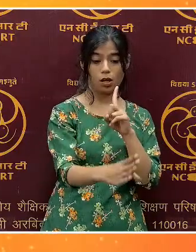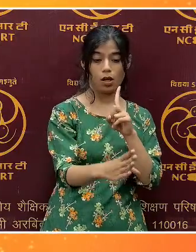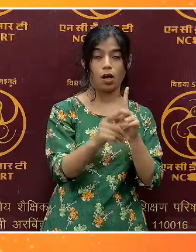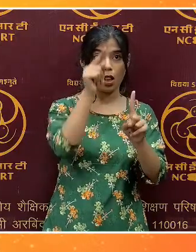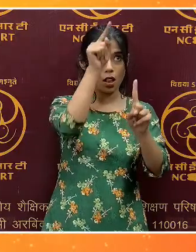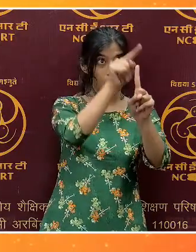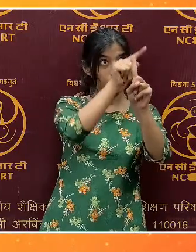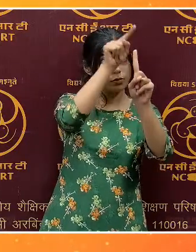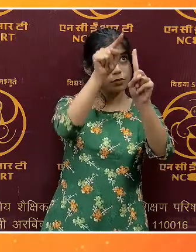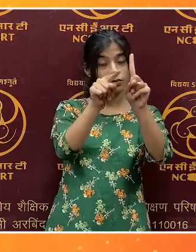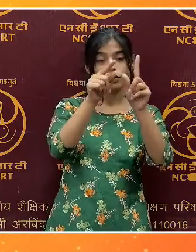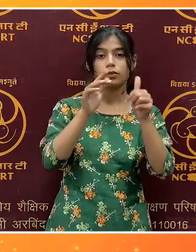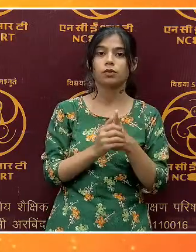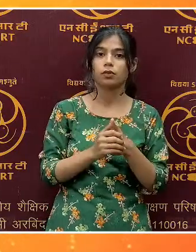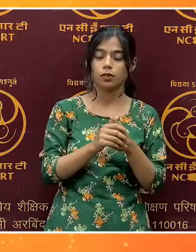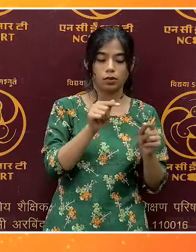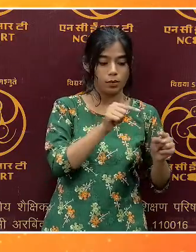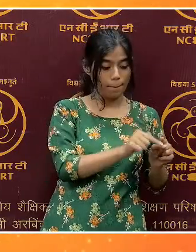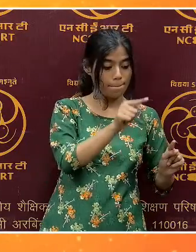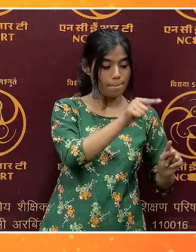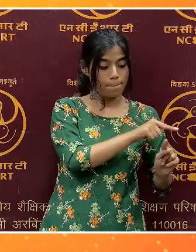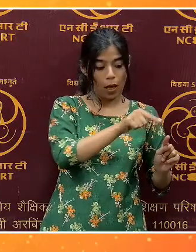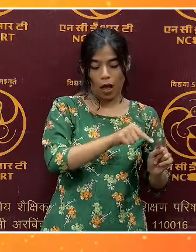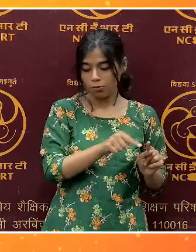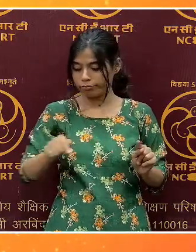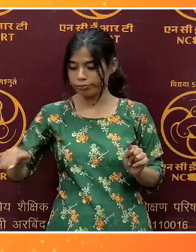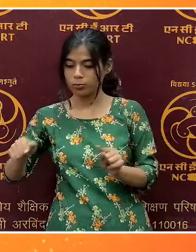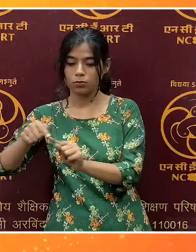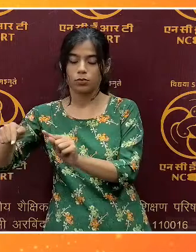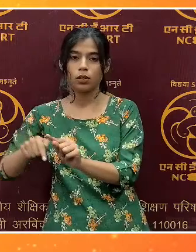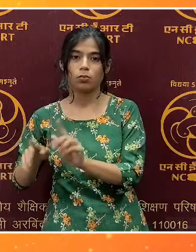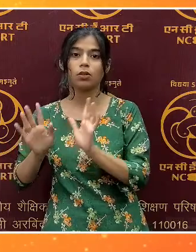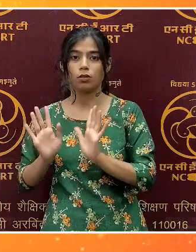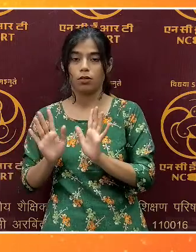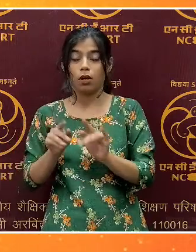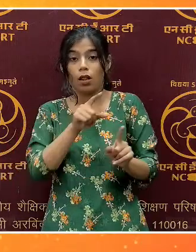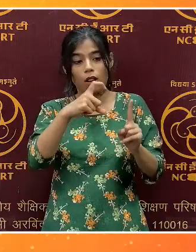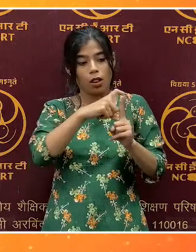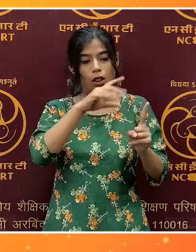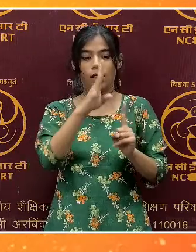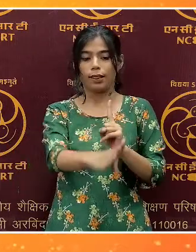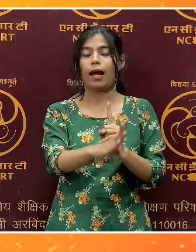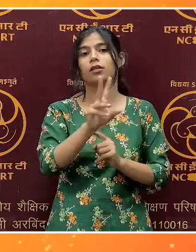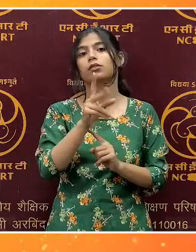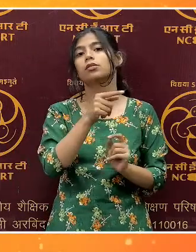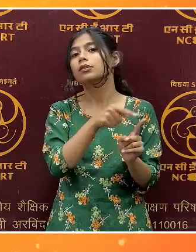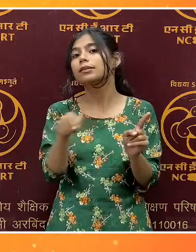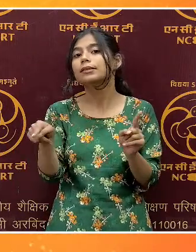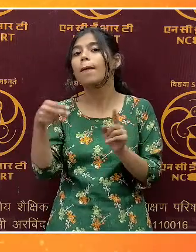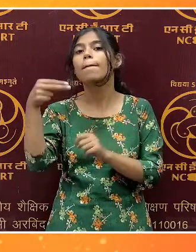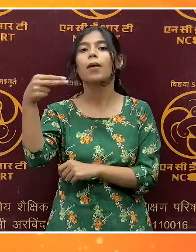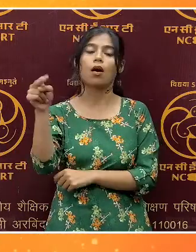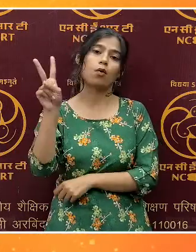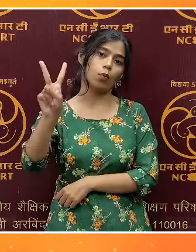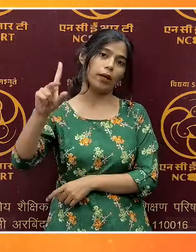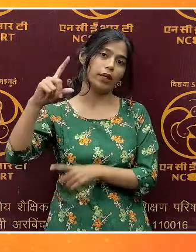arrowhead drawn from initial point to the terminal point, that gives the direction of the vector.